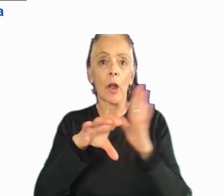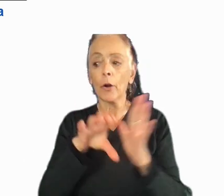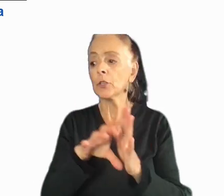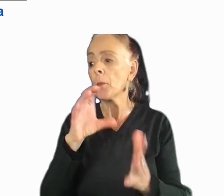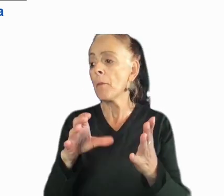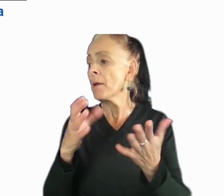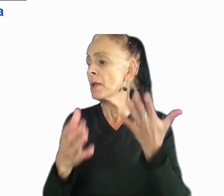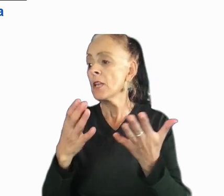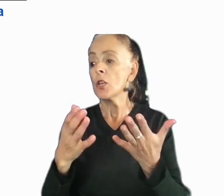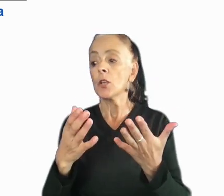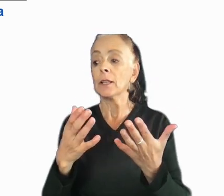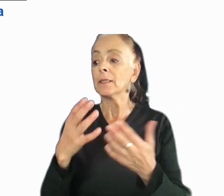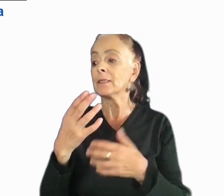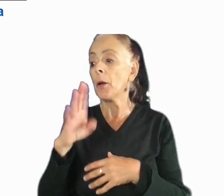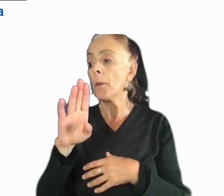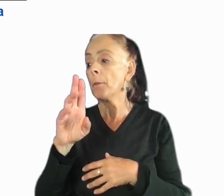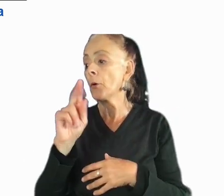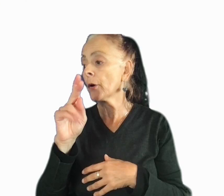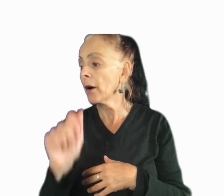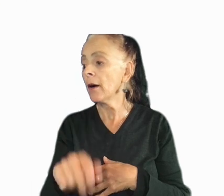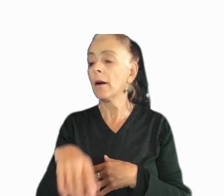burqa or a niqab or a chador instead.